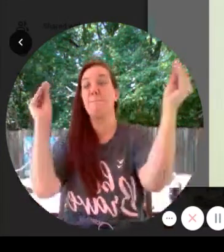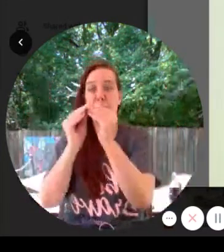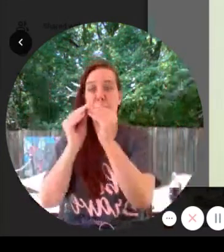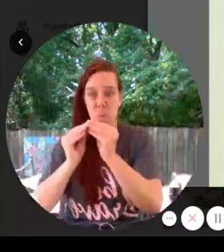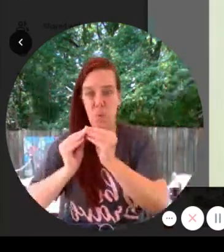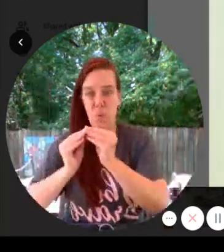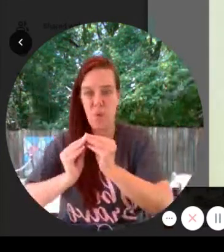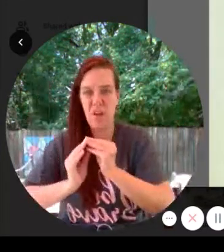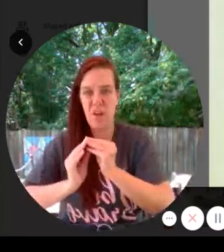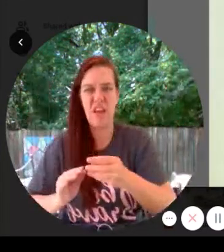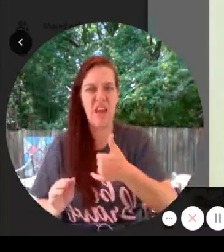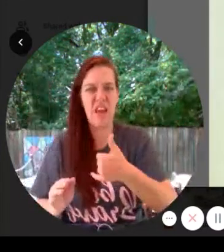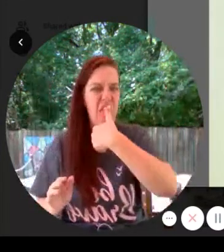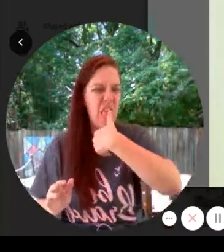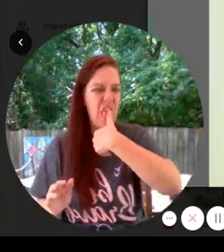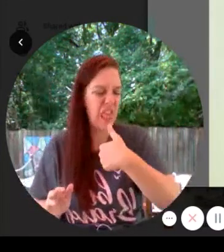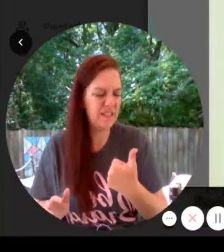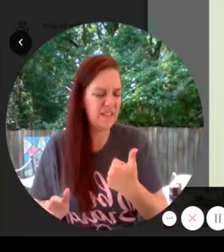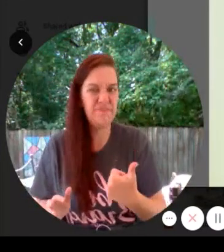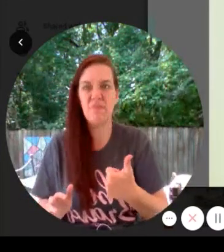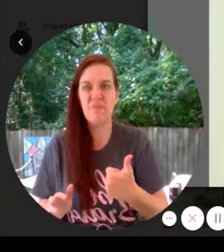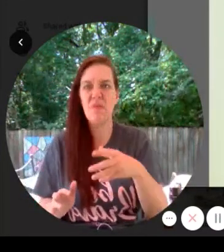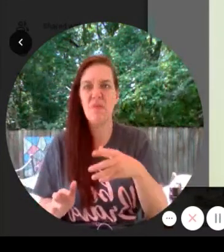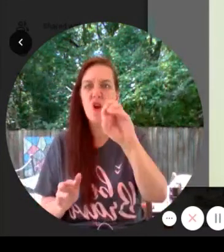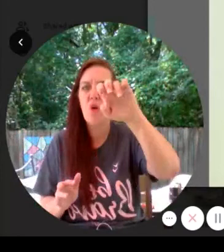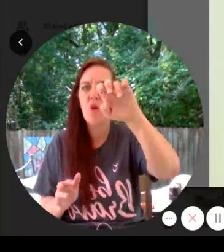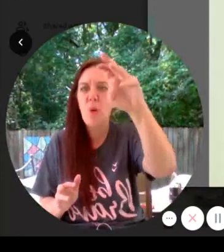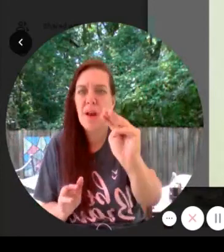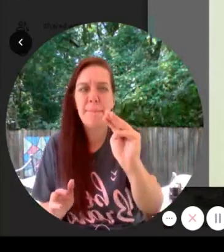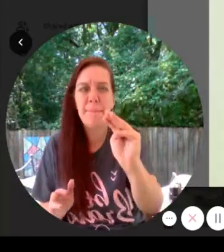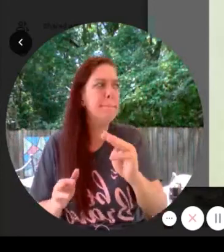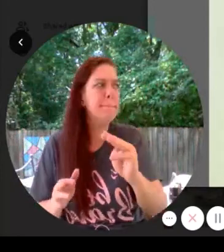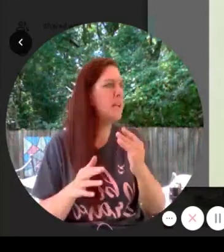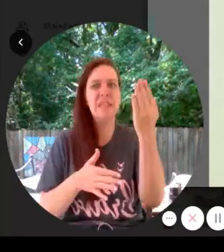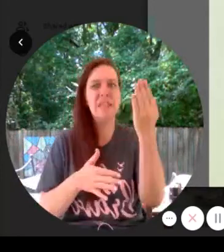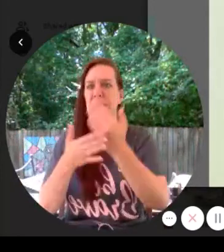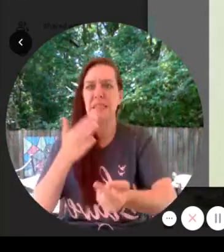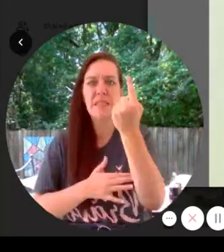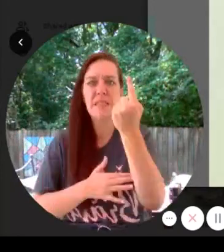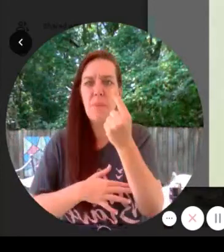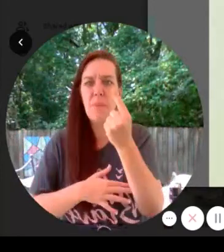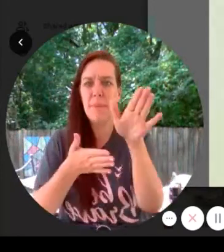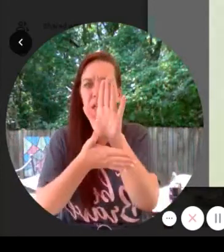licked one of his fingers. "Cream," he said. "Somebody put cream on my